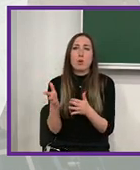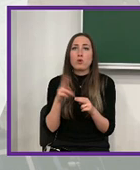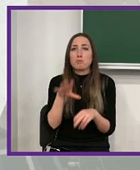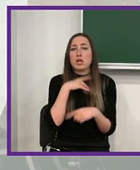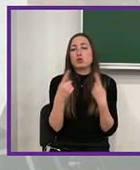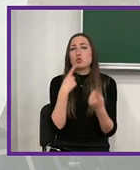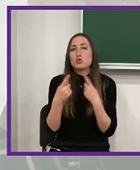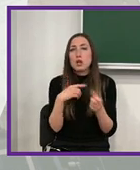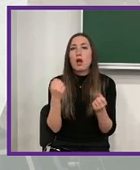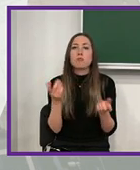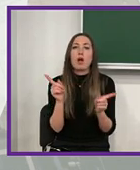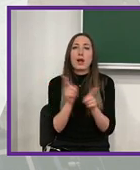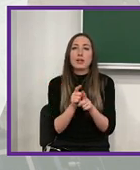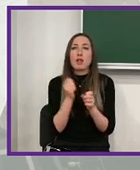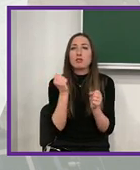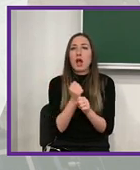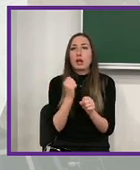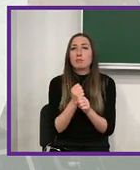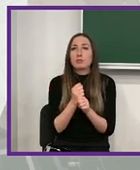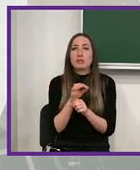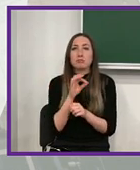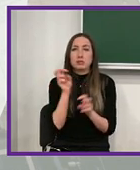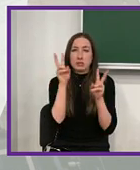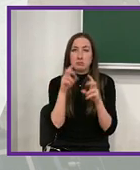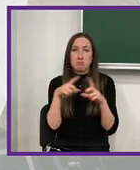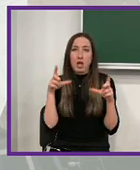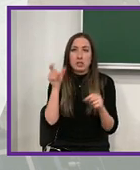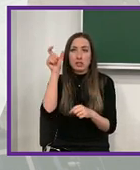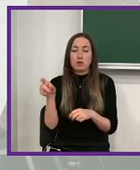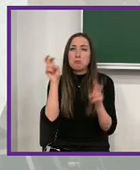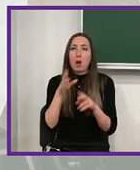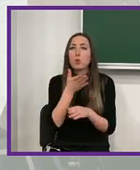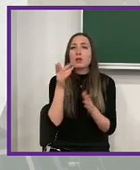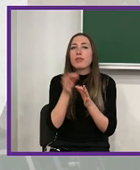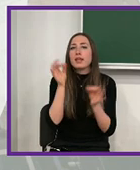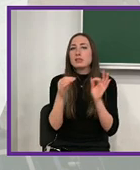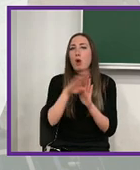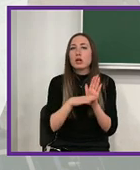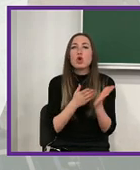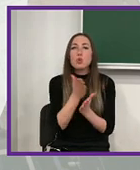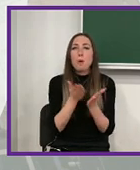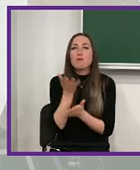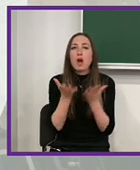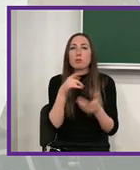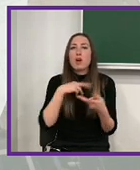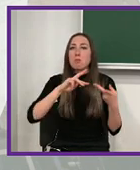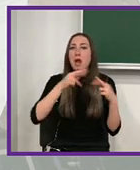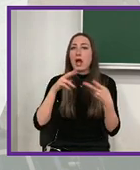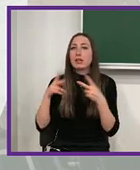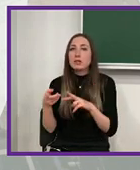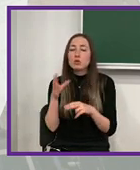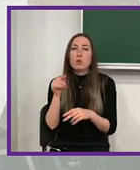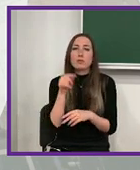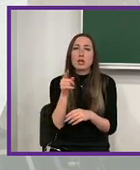are the areas in law which, in their opinion, kind of require change, because this will give us kind